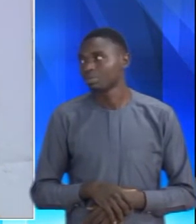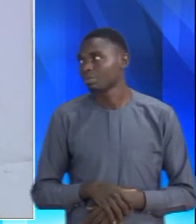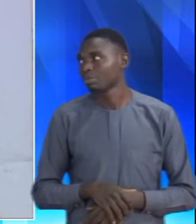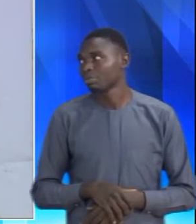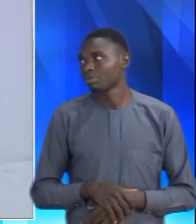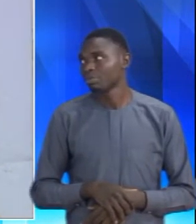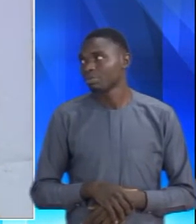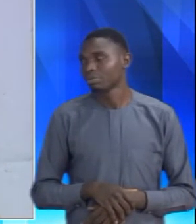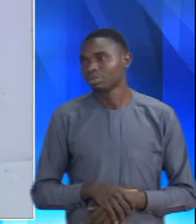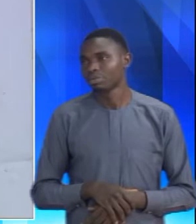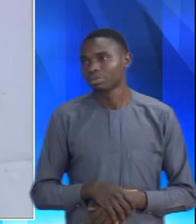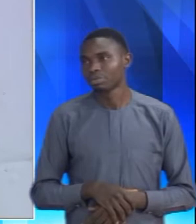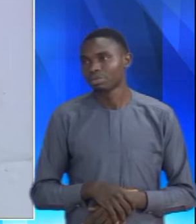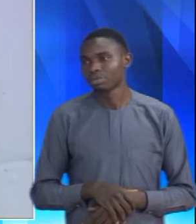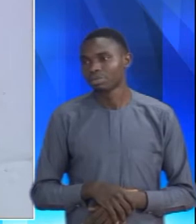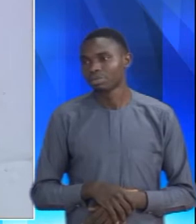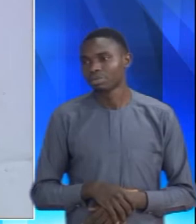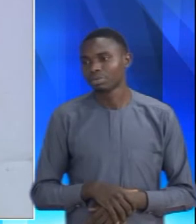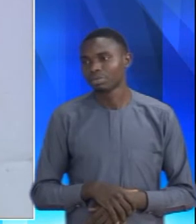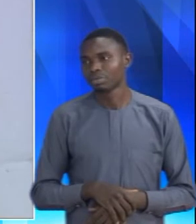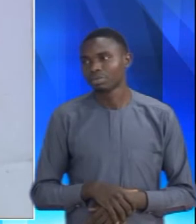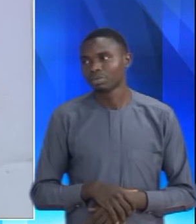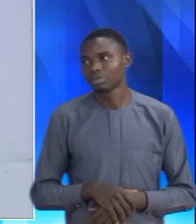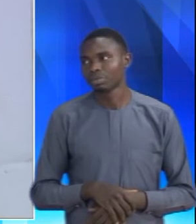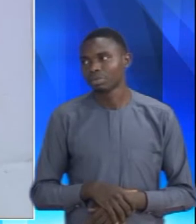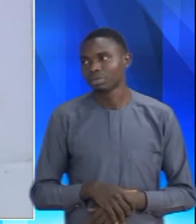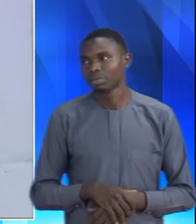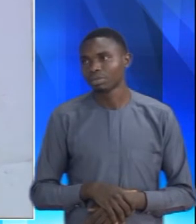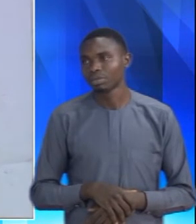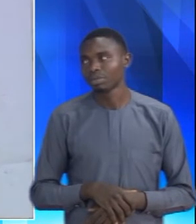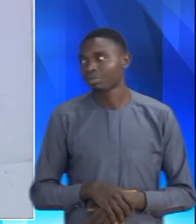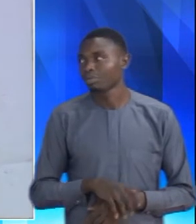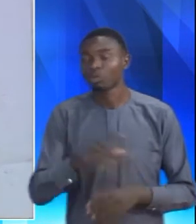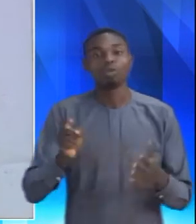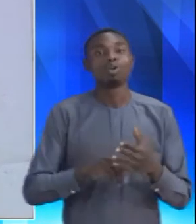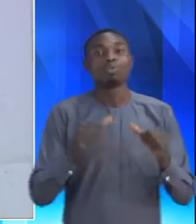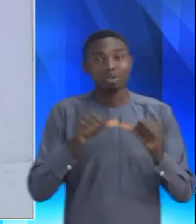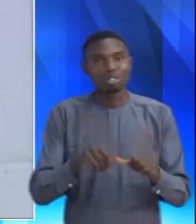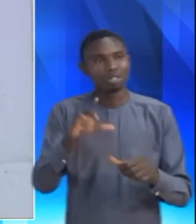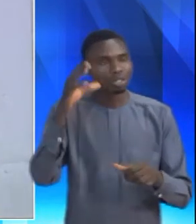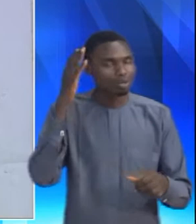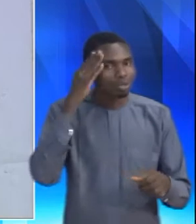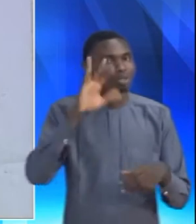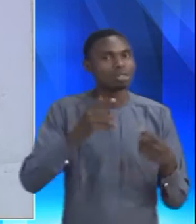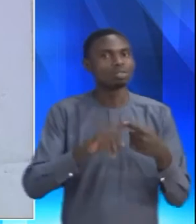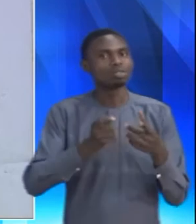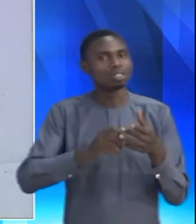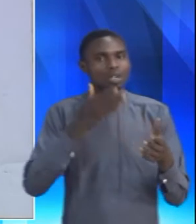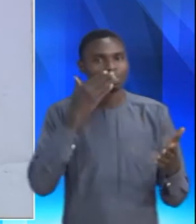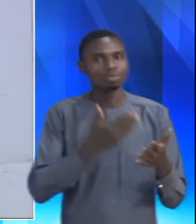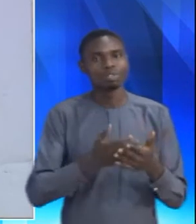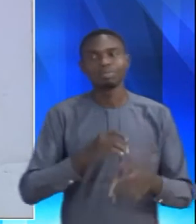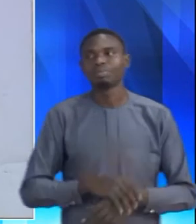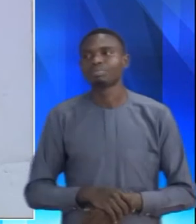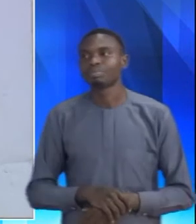we go into details of how to write an informal letter, you will be more familiar with how to write the date. After the date, we have